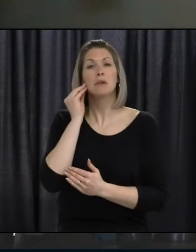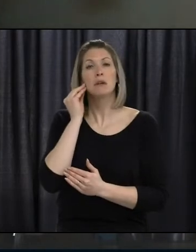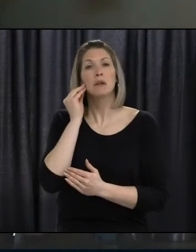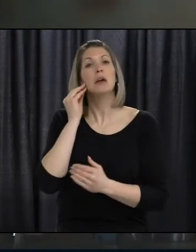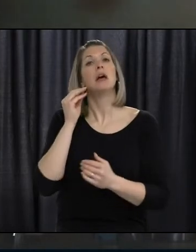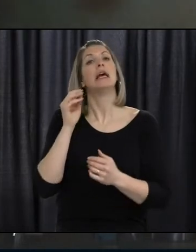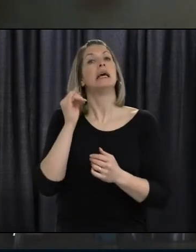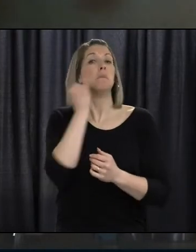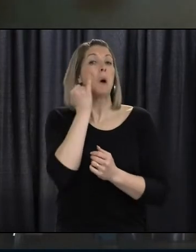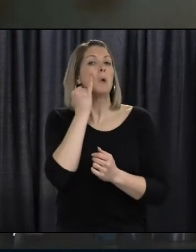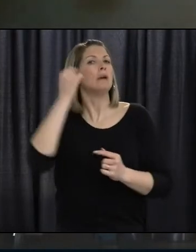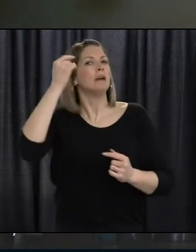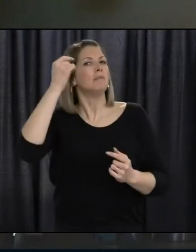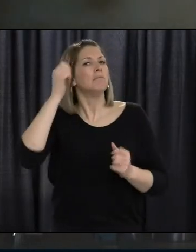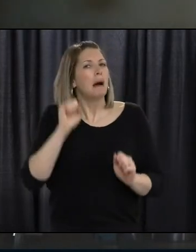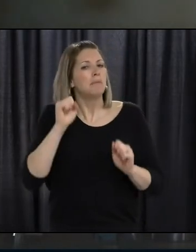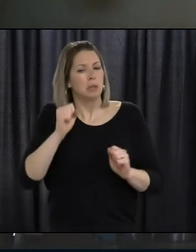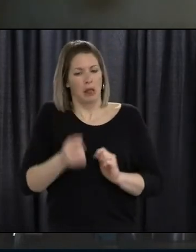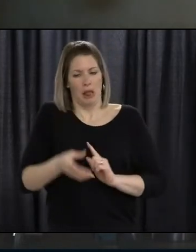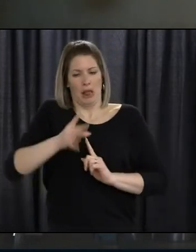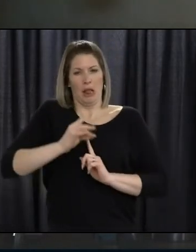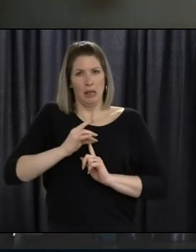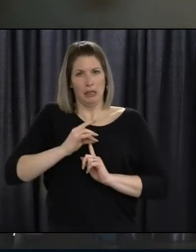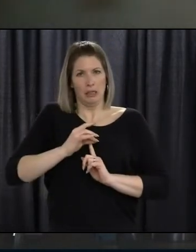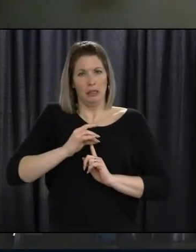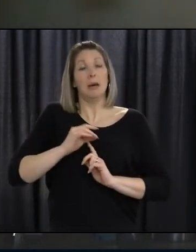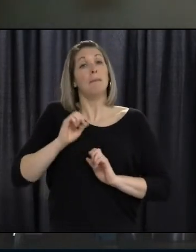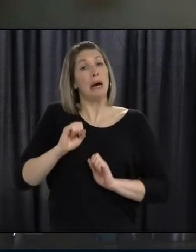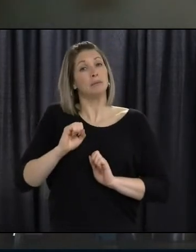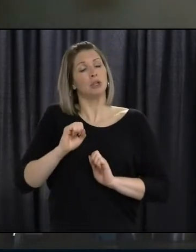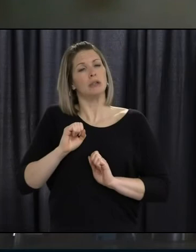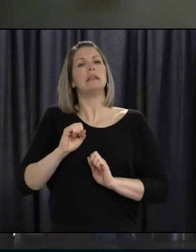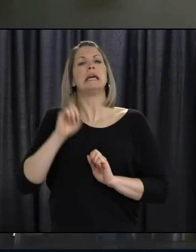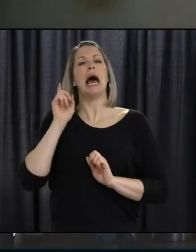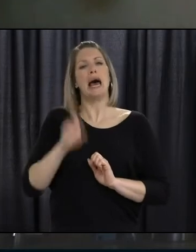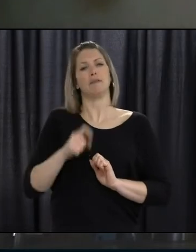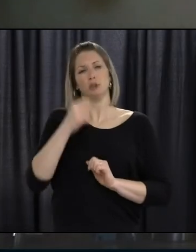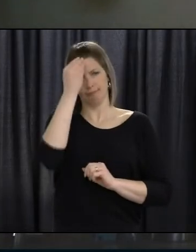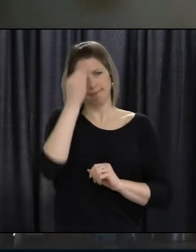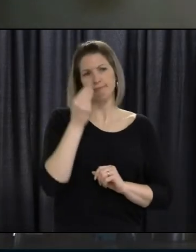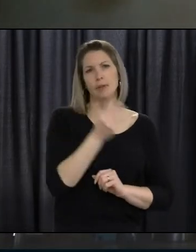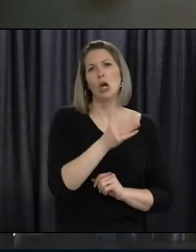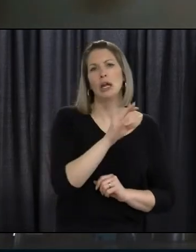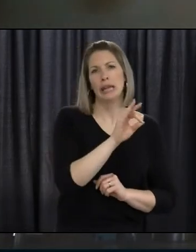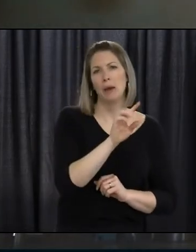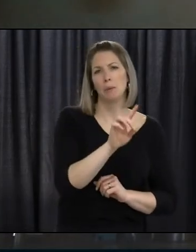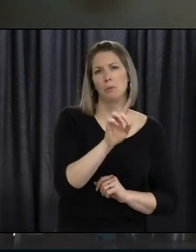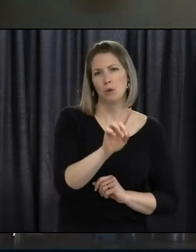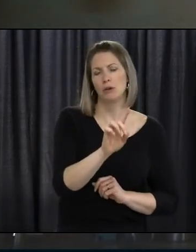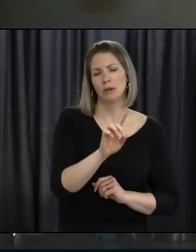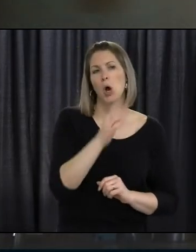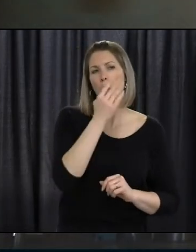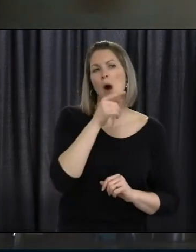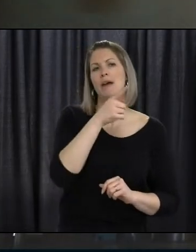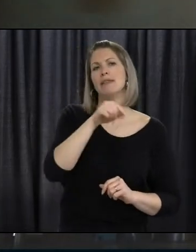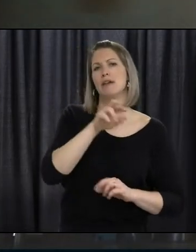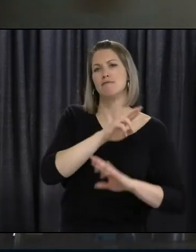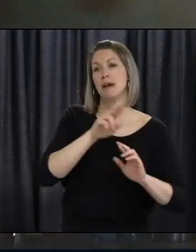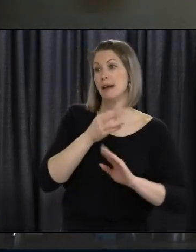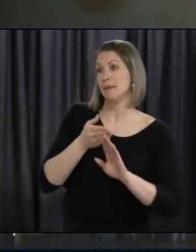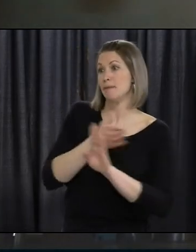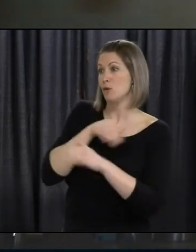potential exposure to COVID is key, so that our staff and first responders can protect themselves as well as you by putting on